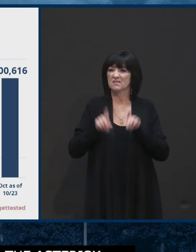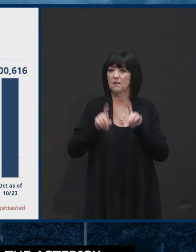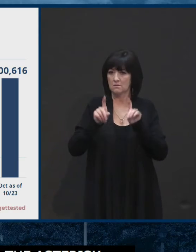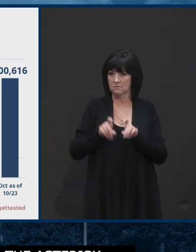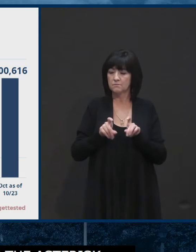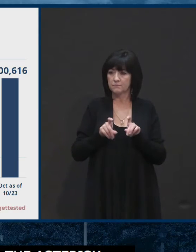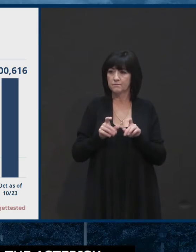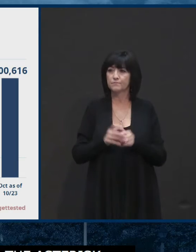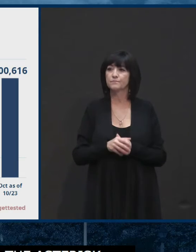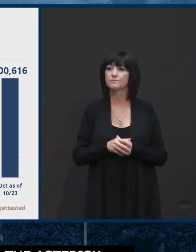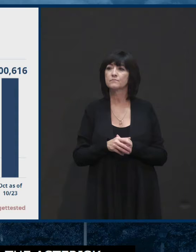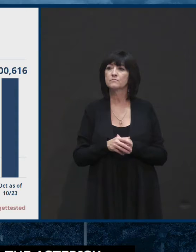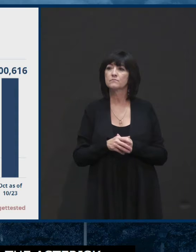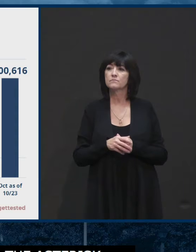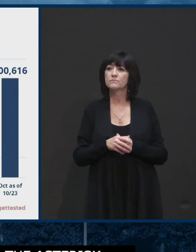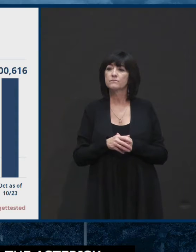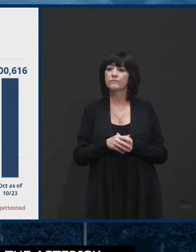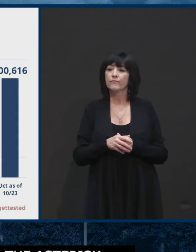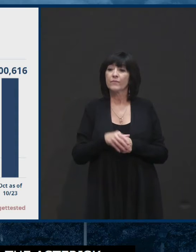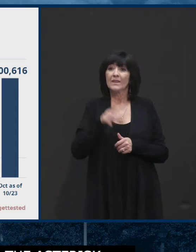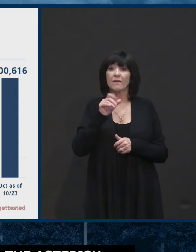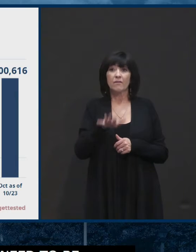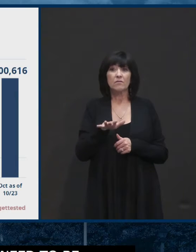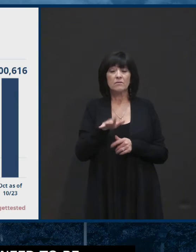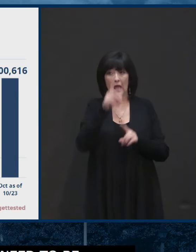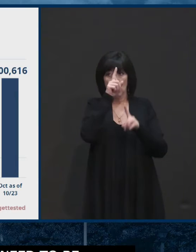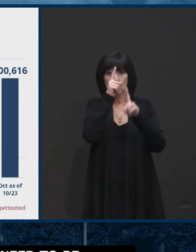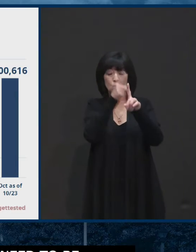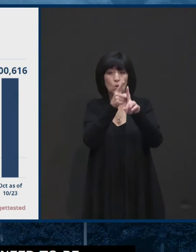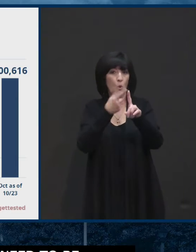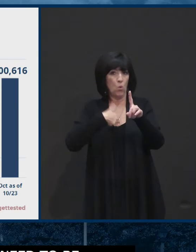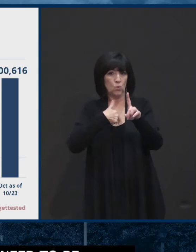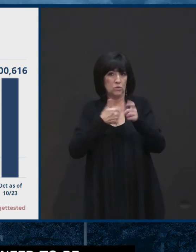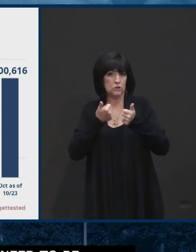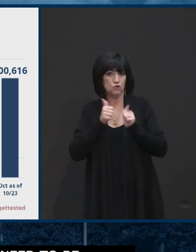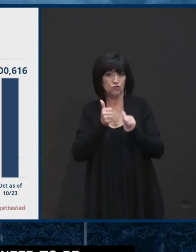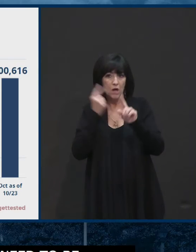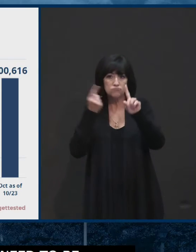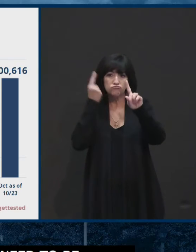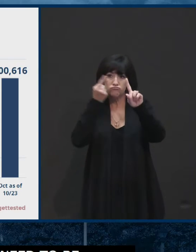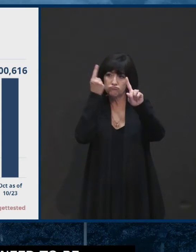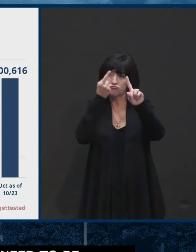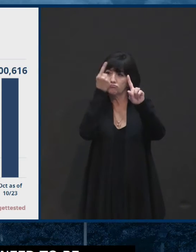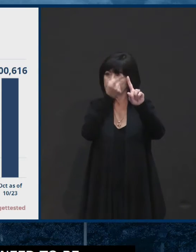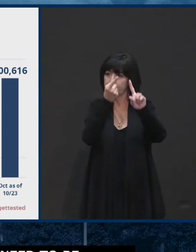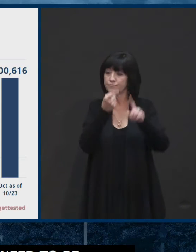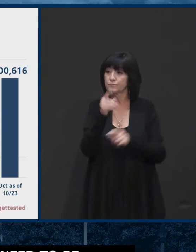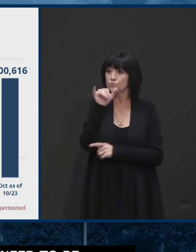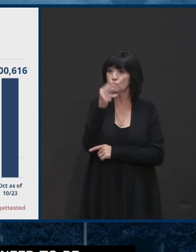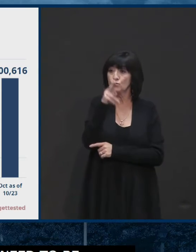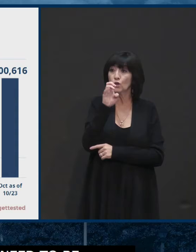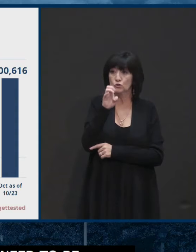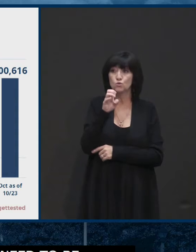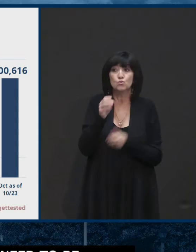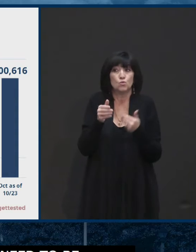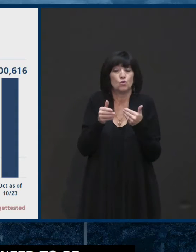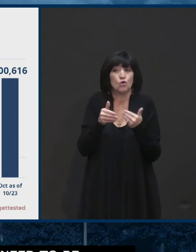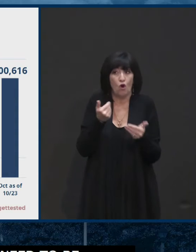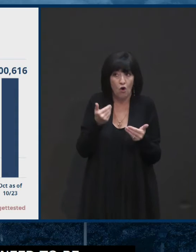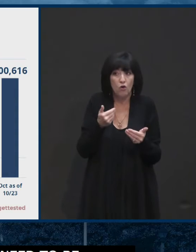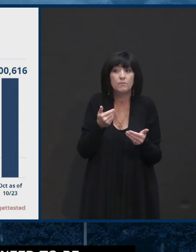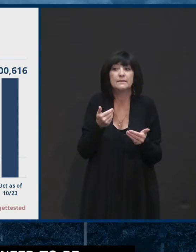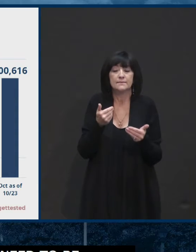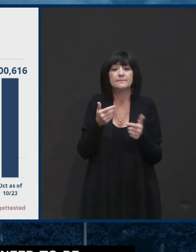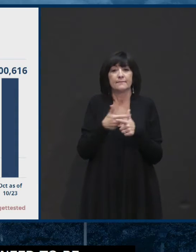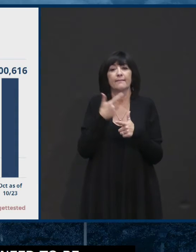intangible goal, but something we knew we had to strive for. June we got pretty close. July we had some upticks down